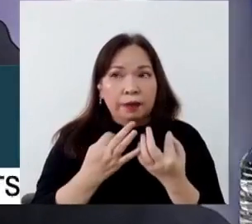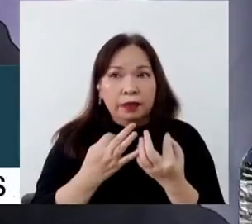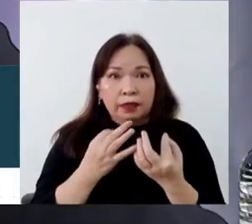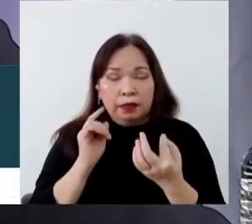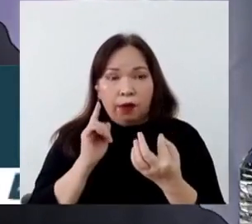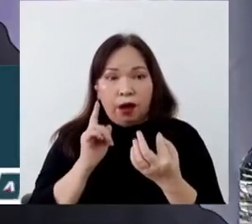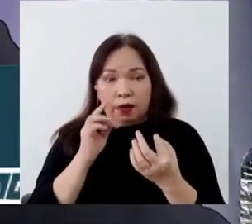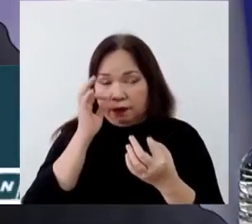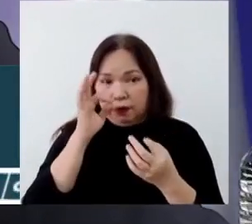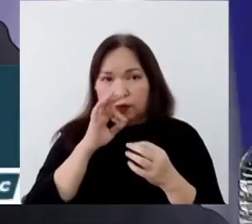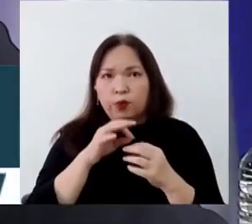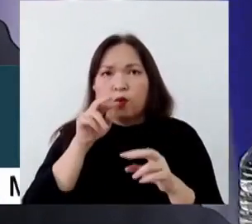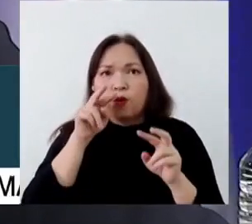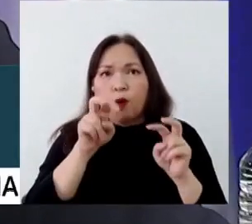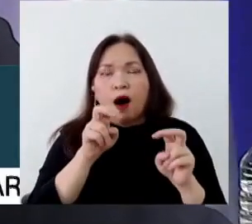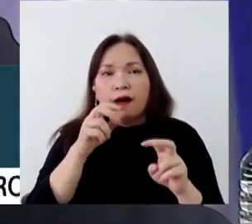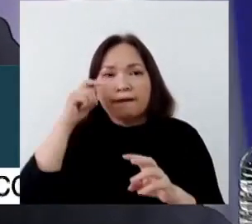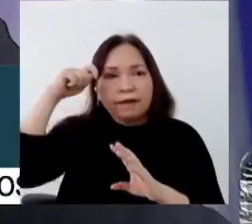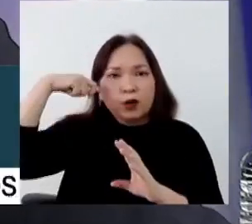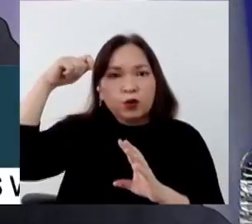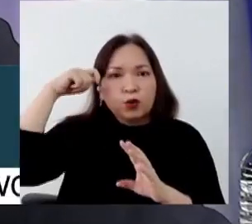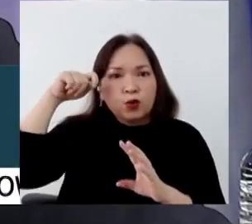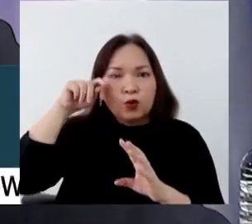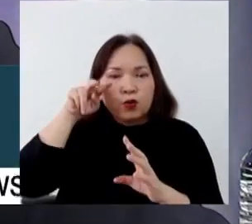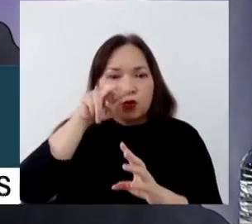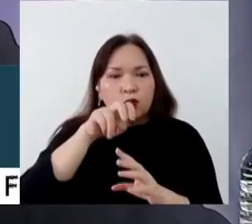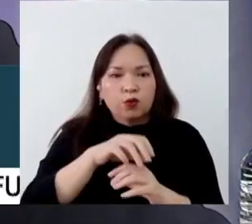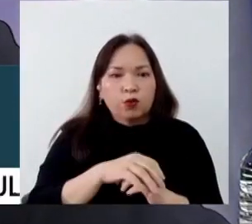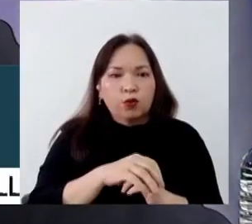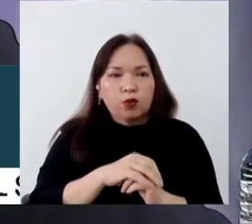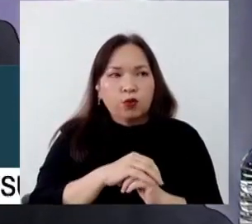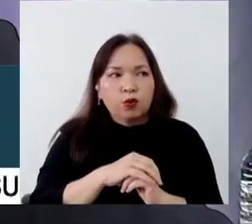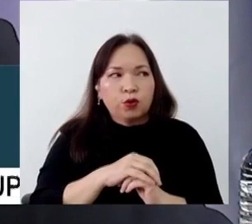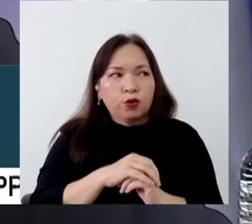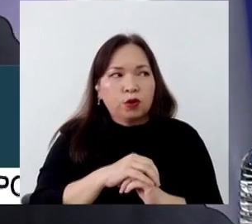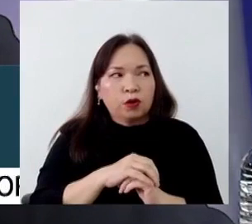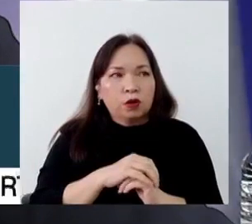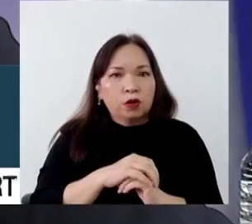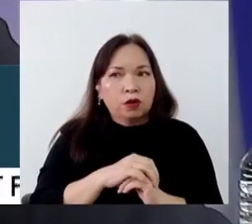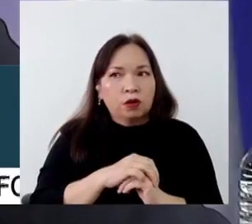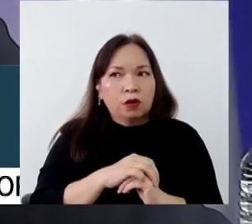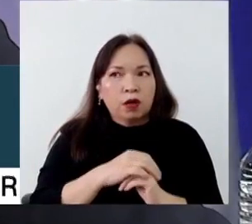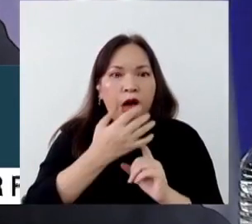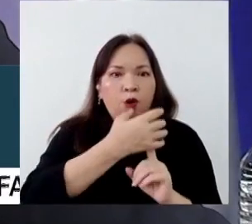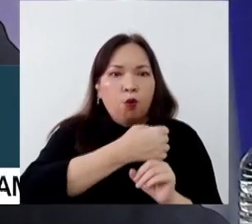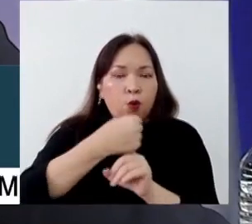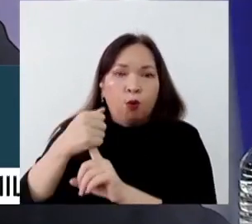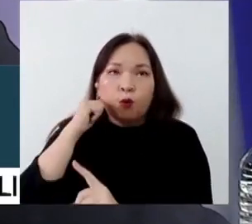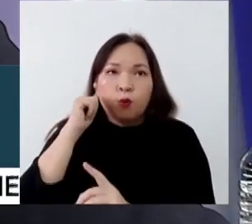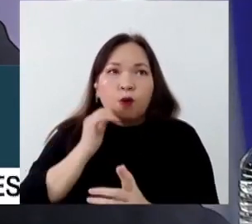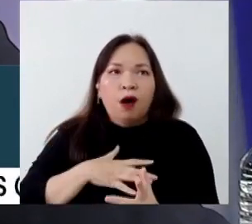yung kanyang asawa sa video na hit. Kinukuha po, ano, no hostage.